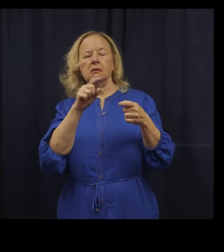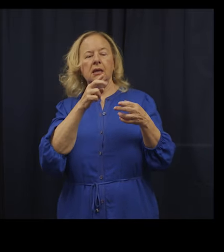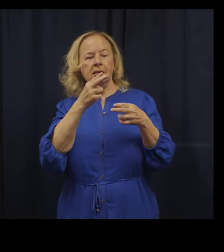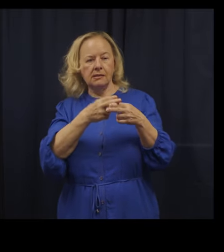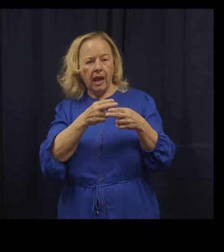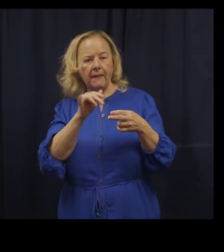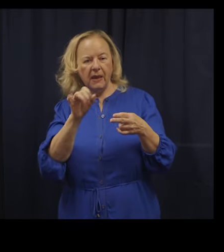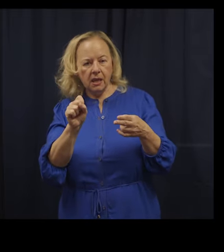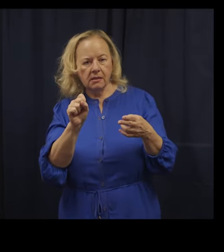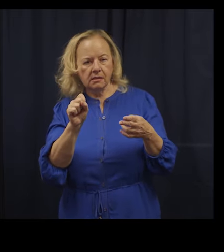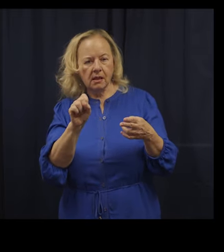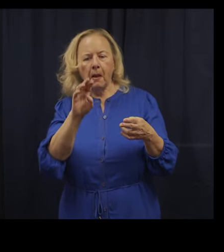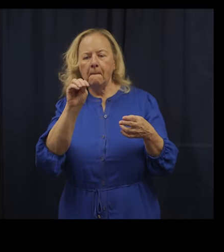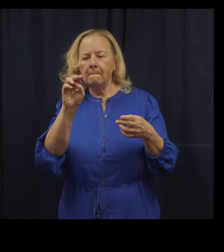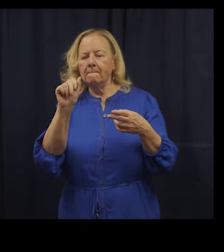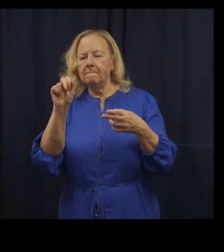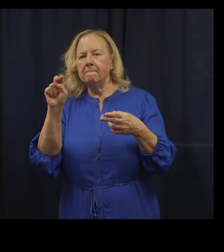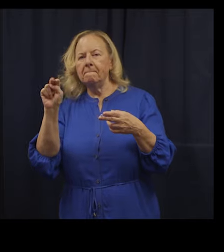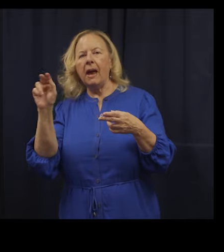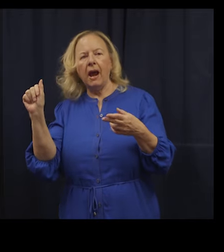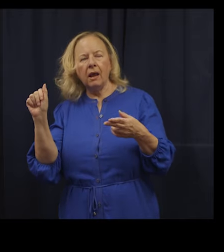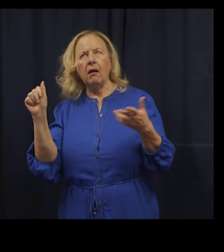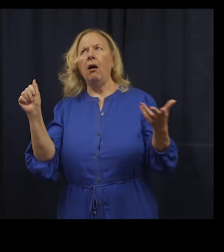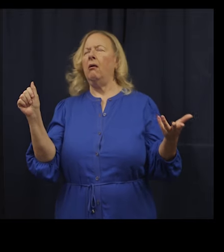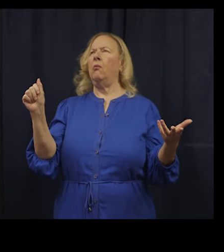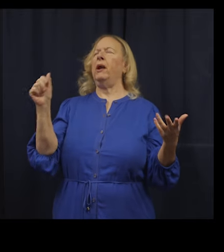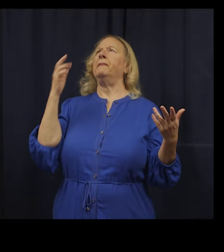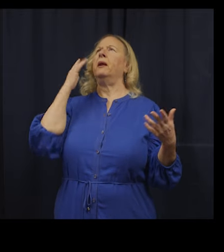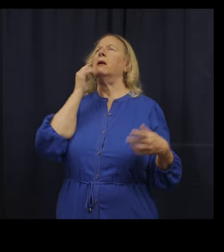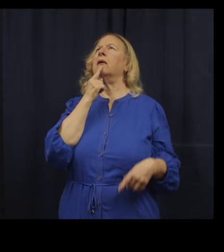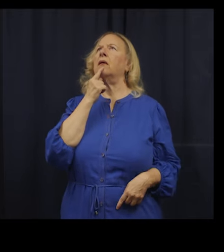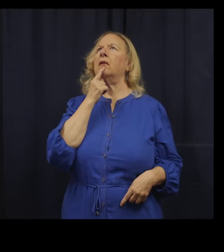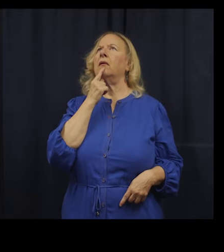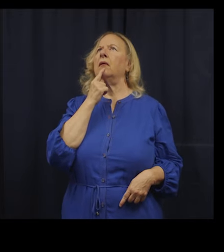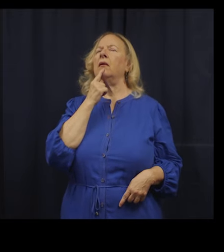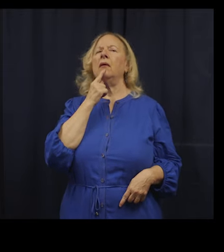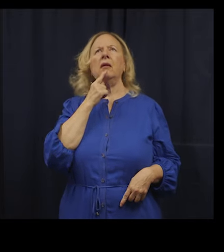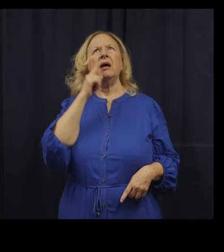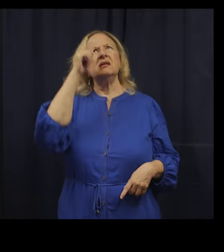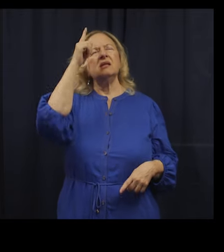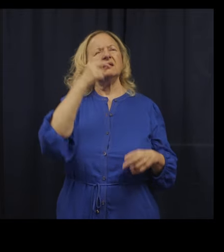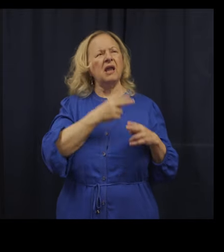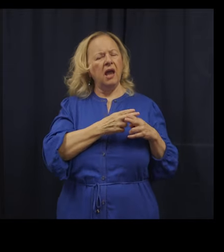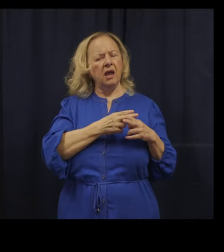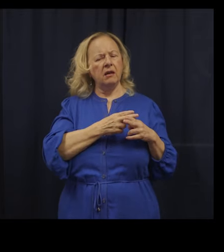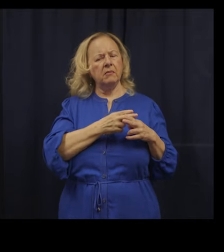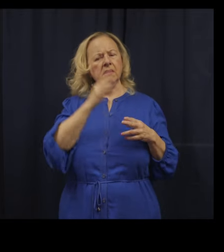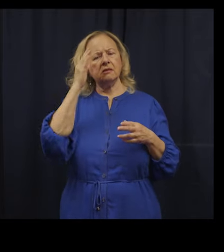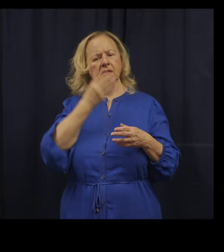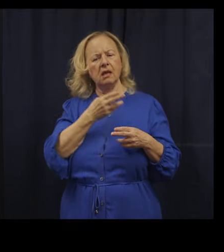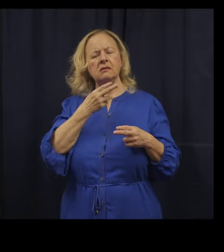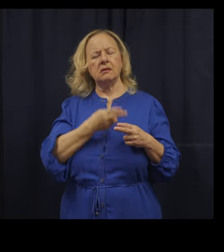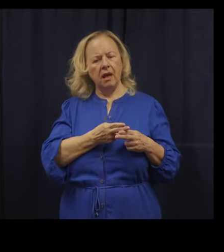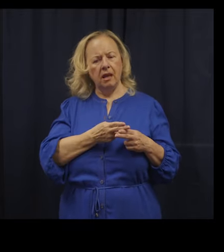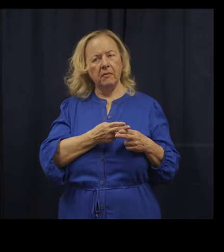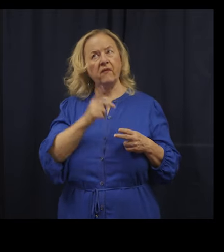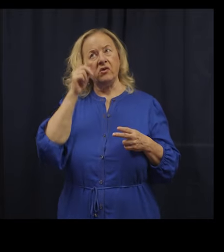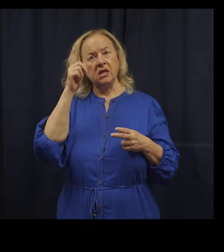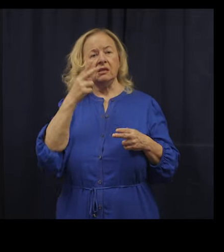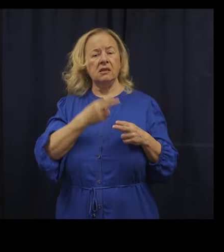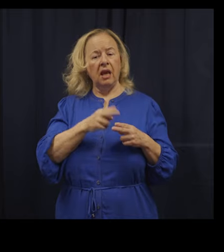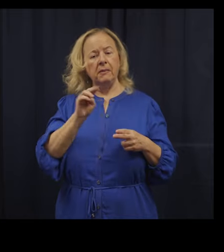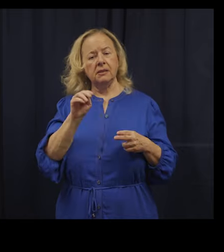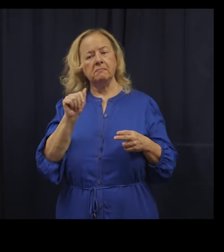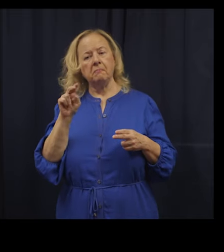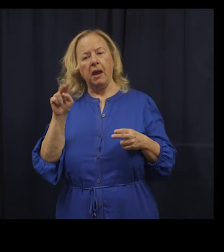is Manna. So I thought, well, wait a minute. This is all about his name and his son's name. So if his name is